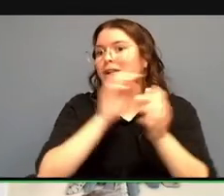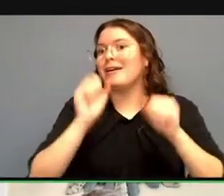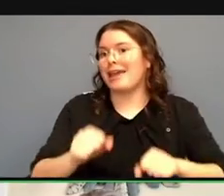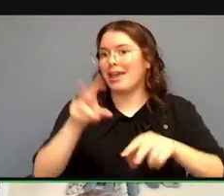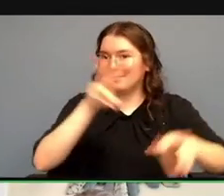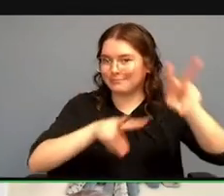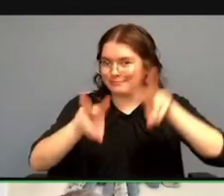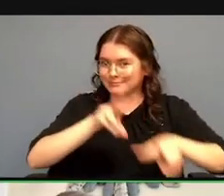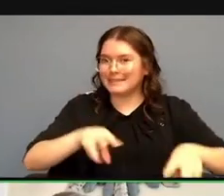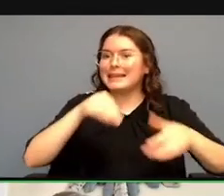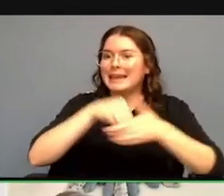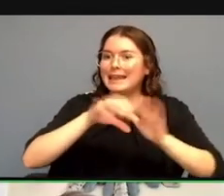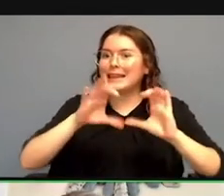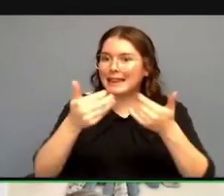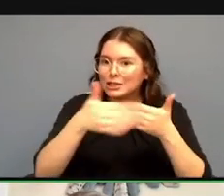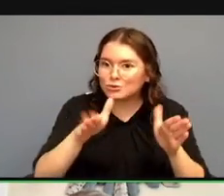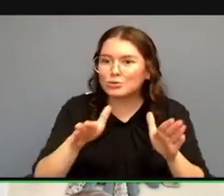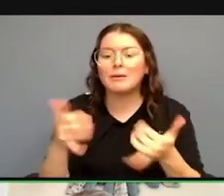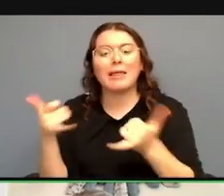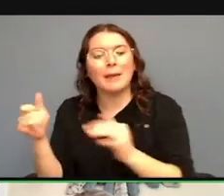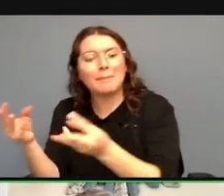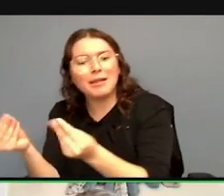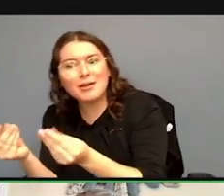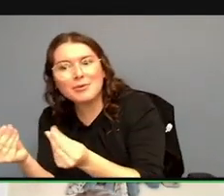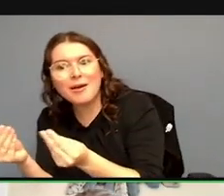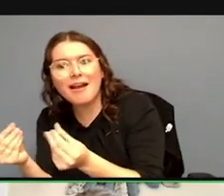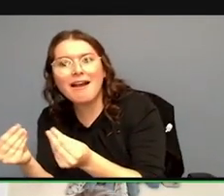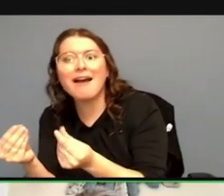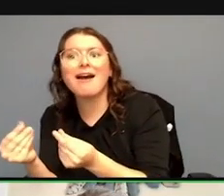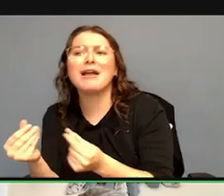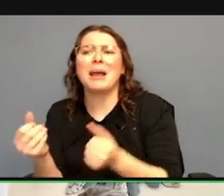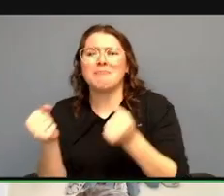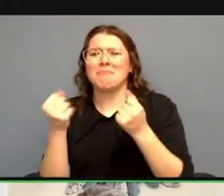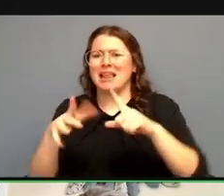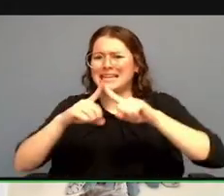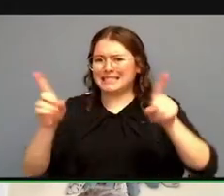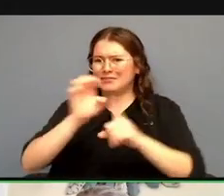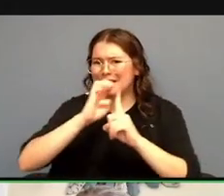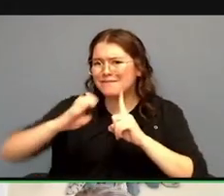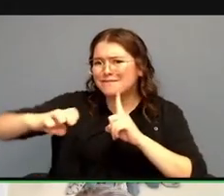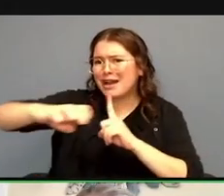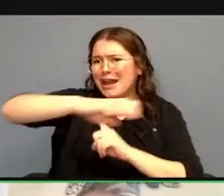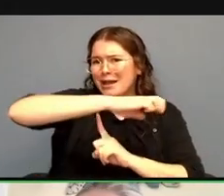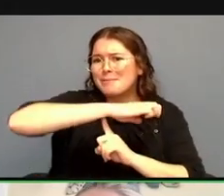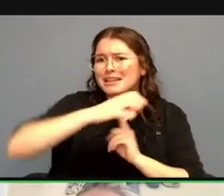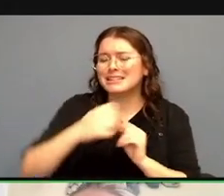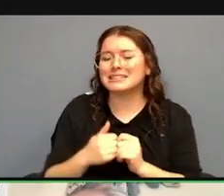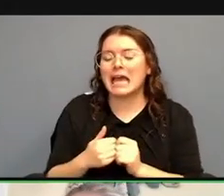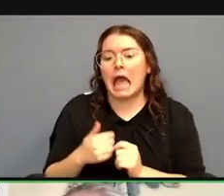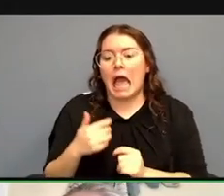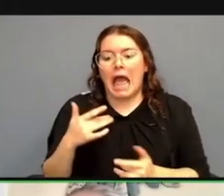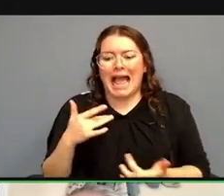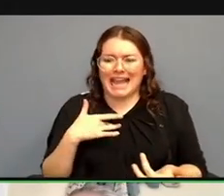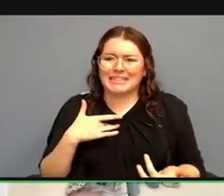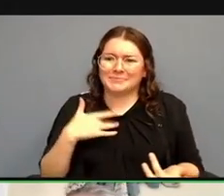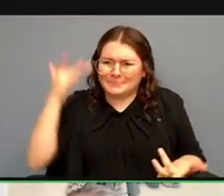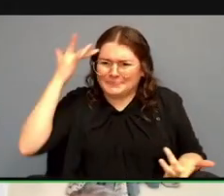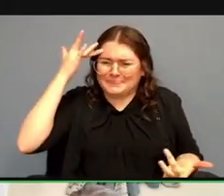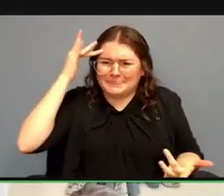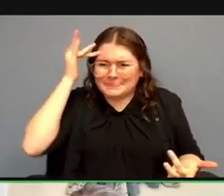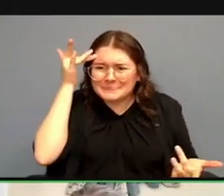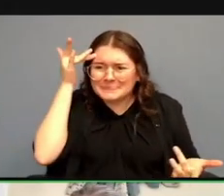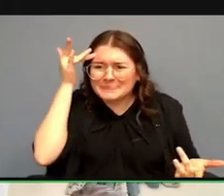the classroom, on the playground. We should be looking at them in multiple environments. What really irritates me is when I read